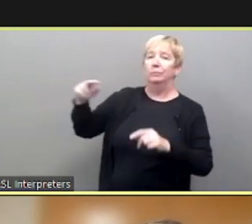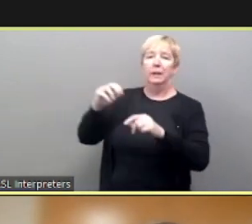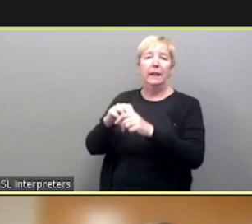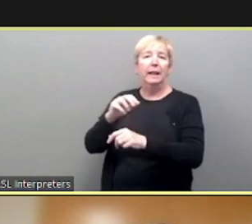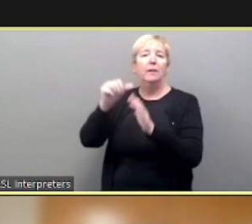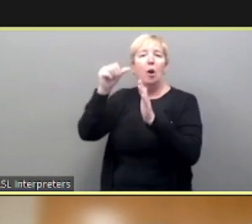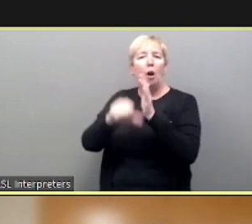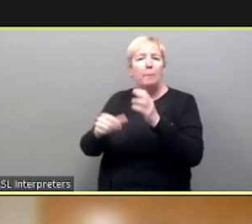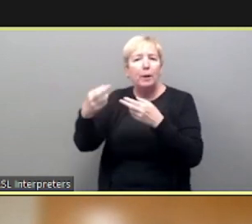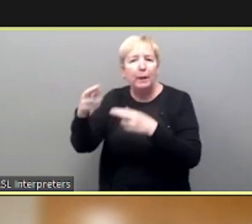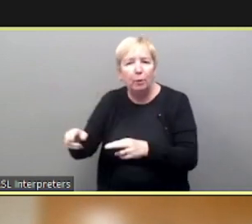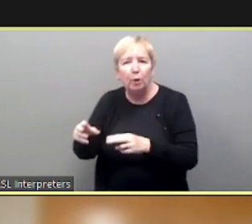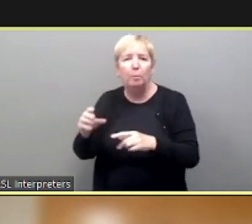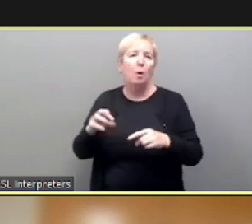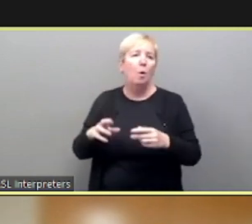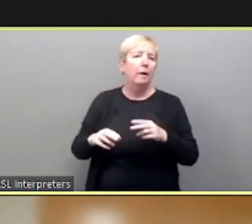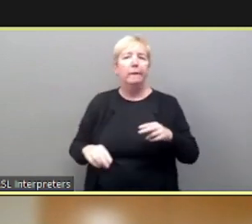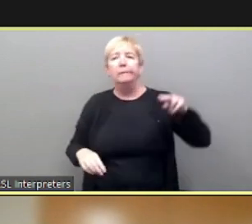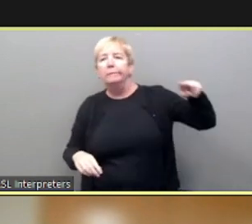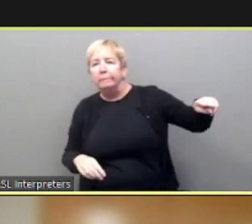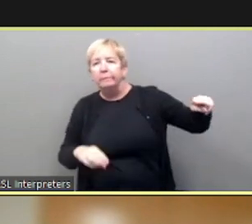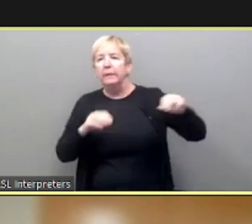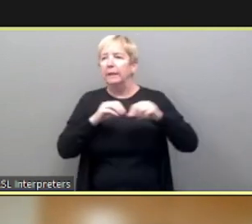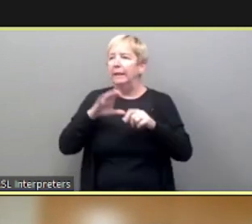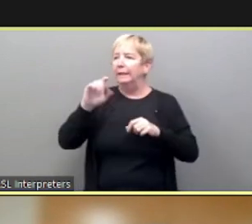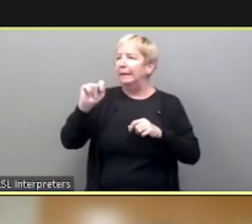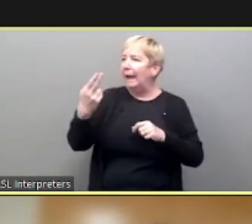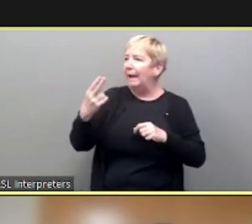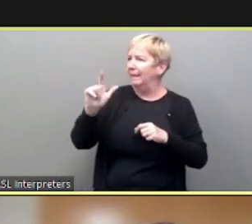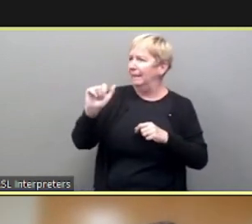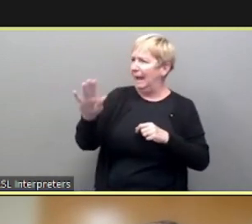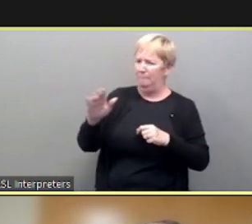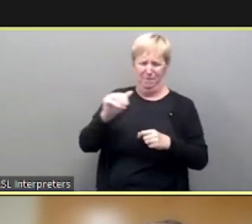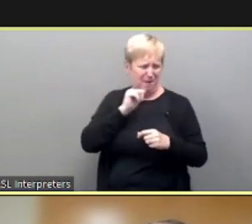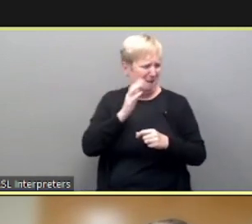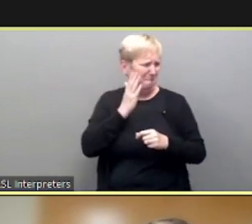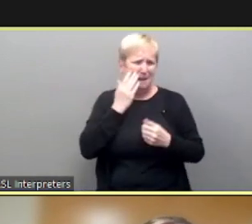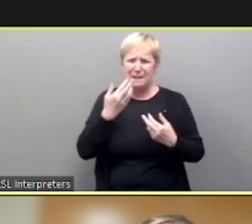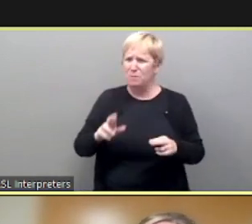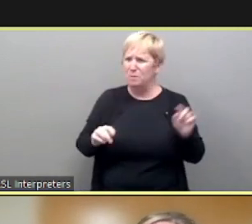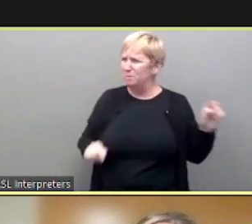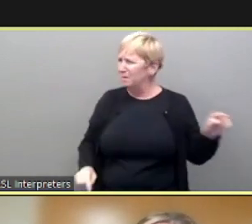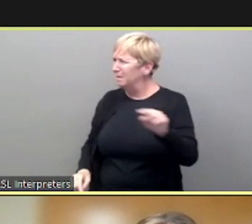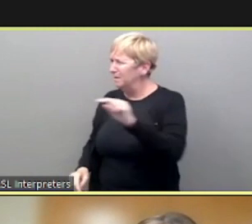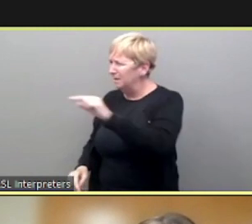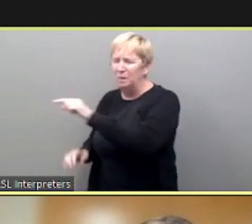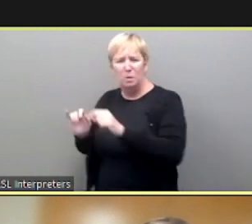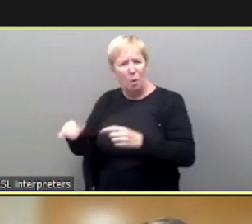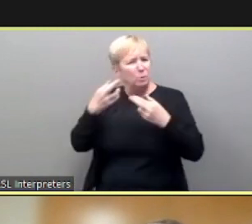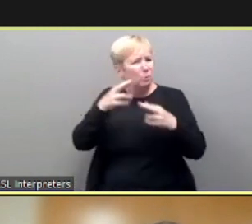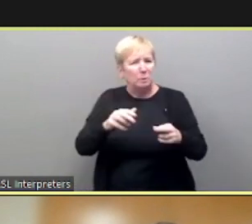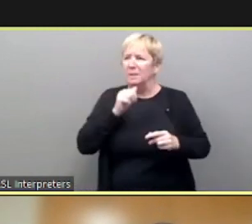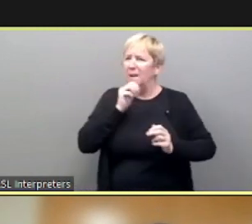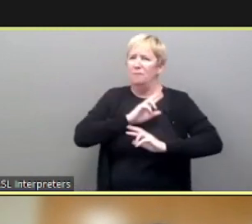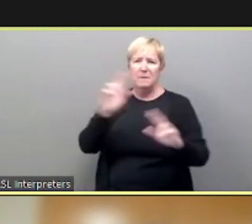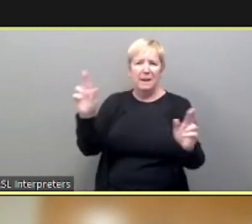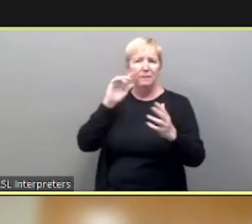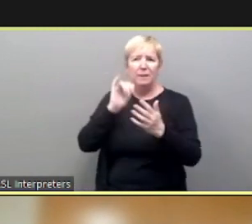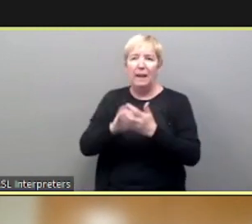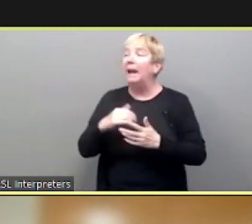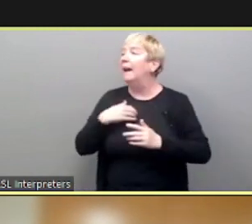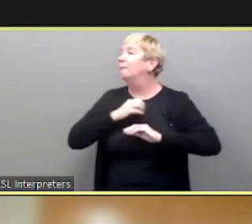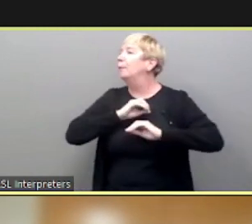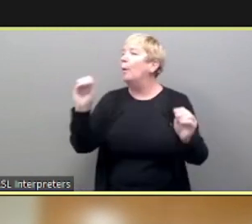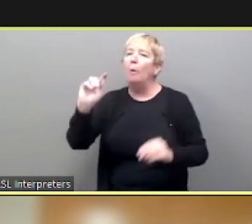an interventional area such as the cath lab. These spaces were never intended for long-term patient care. There are no bathrooms, there are